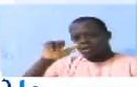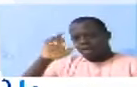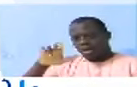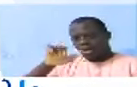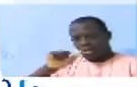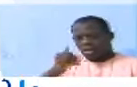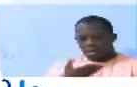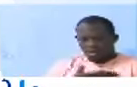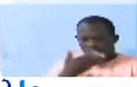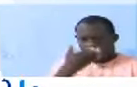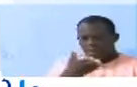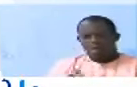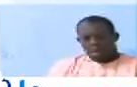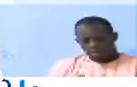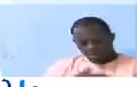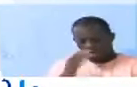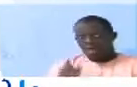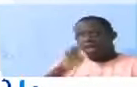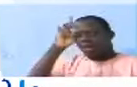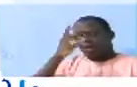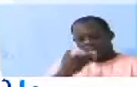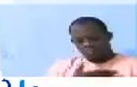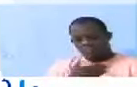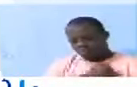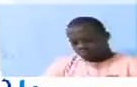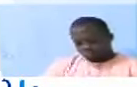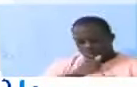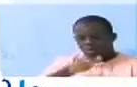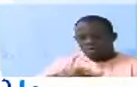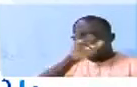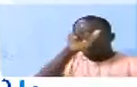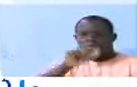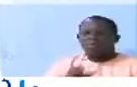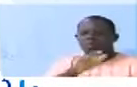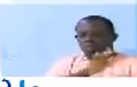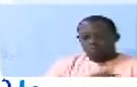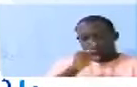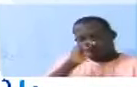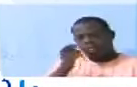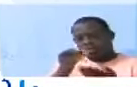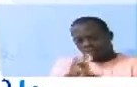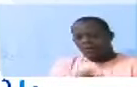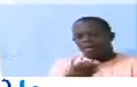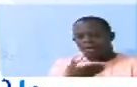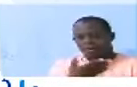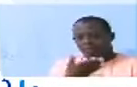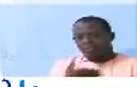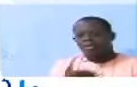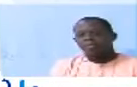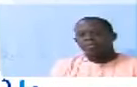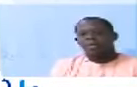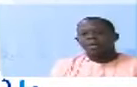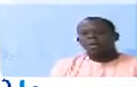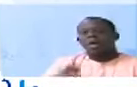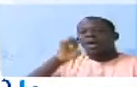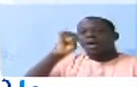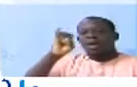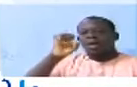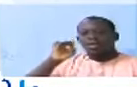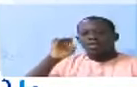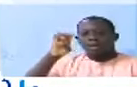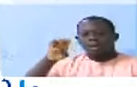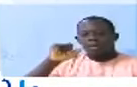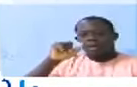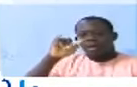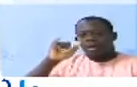May Allah have mercy on him. He also passed away. Ismaila Jawara Bijele. Ismaila Jawara